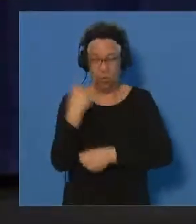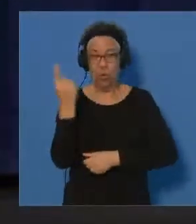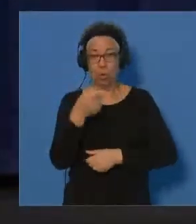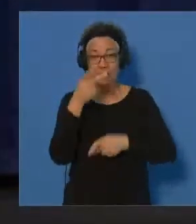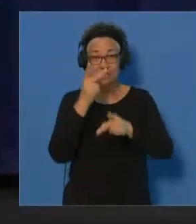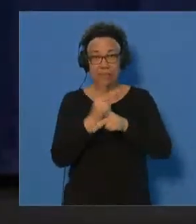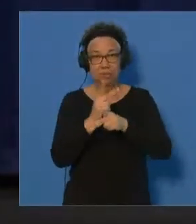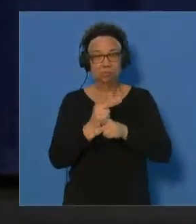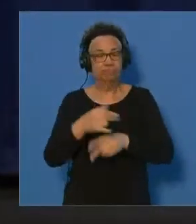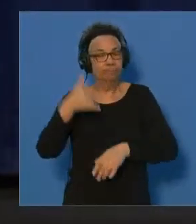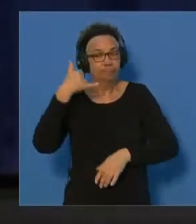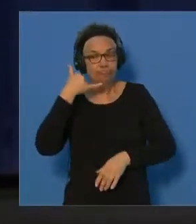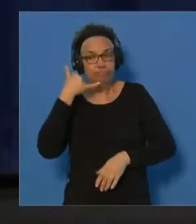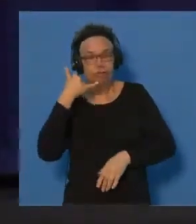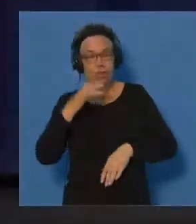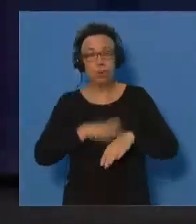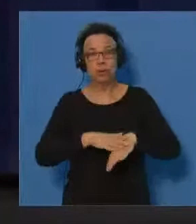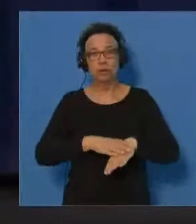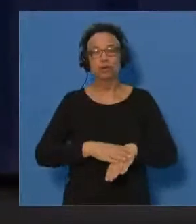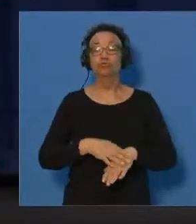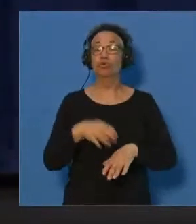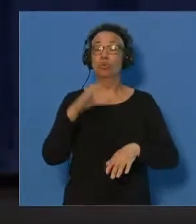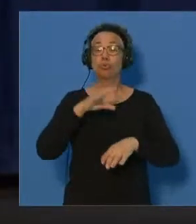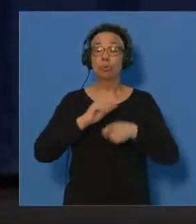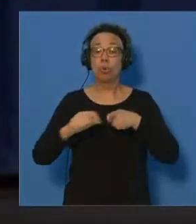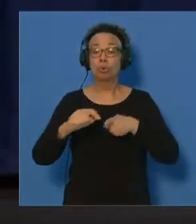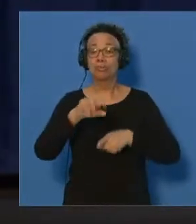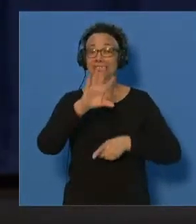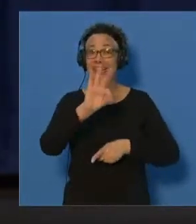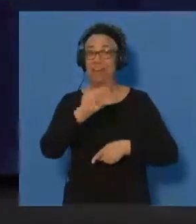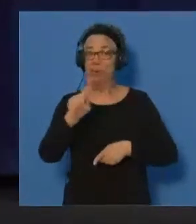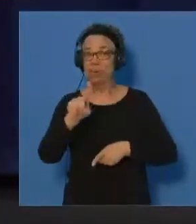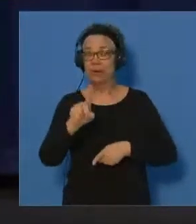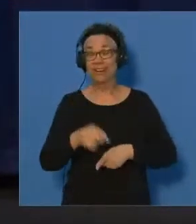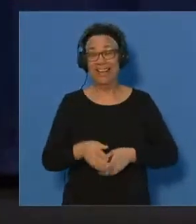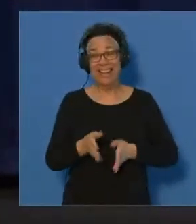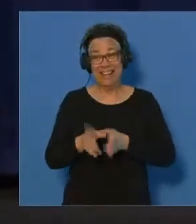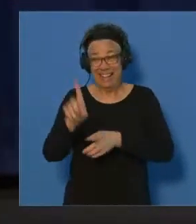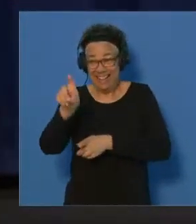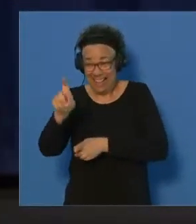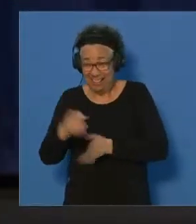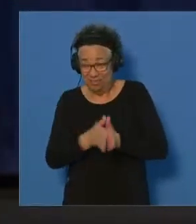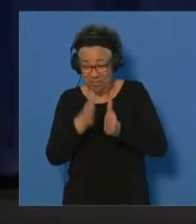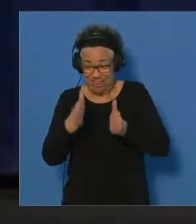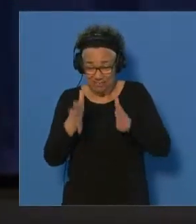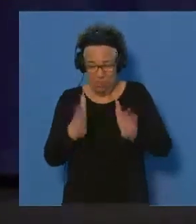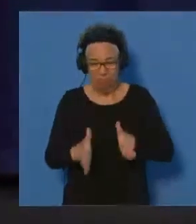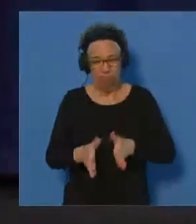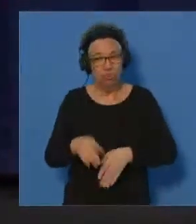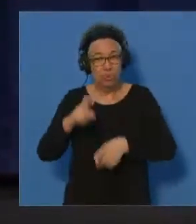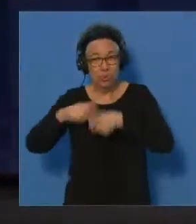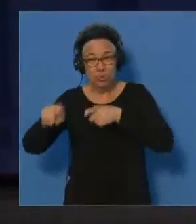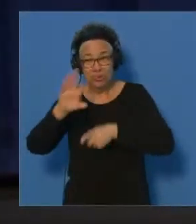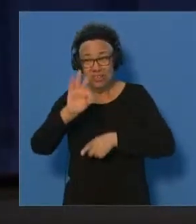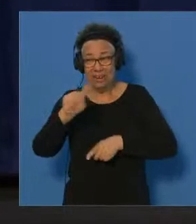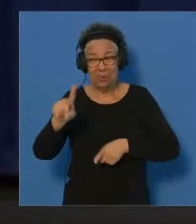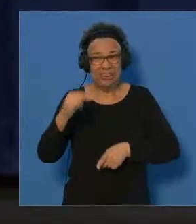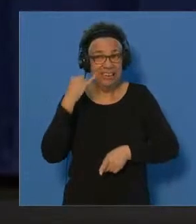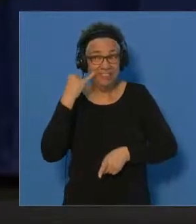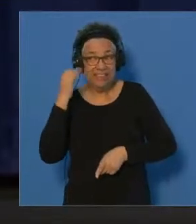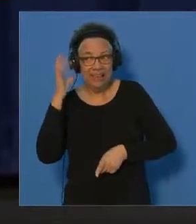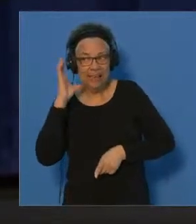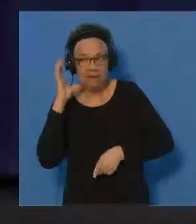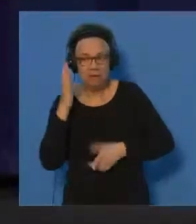call 911. Ask a neighbor to call 911 should they hear anything from your home. Ask